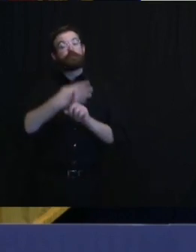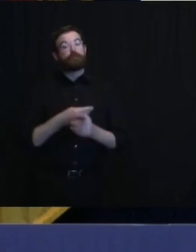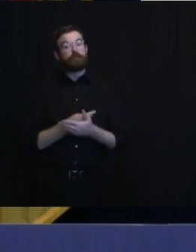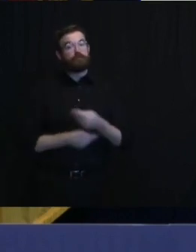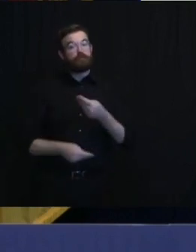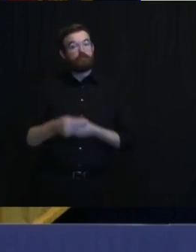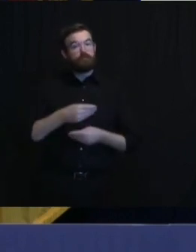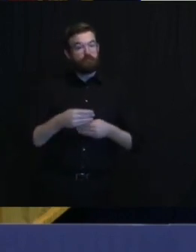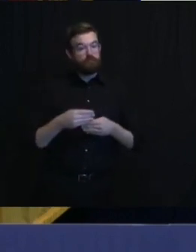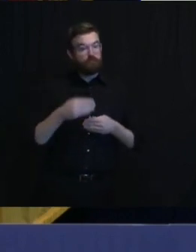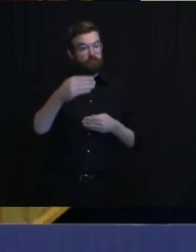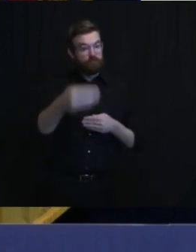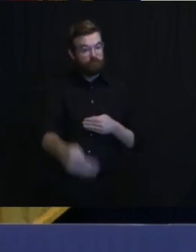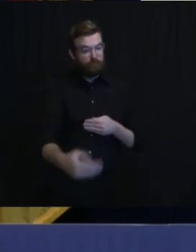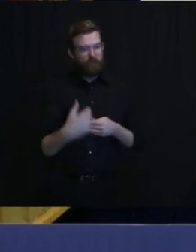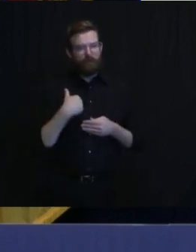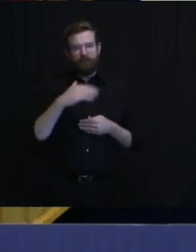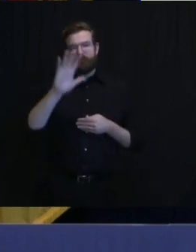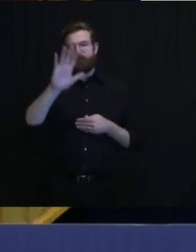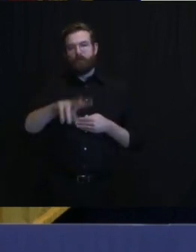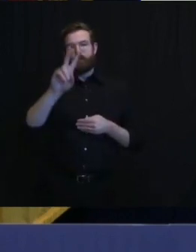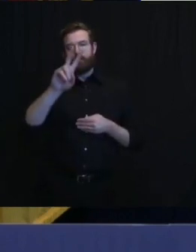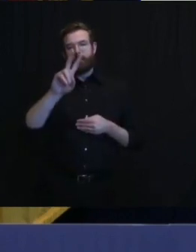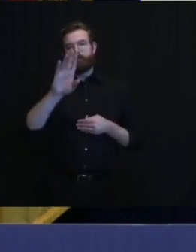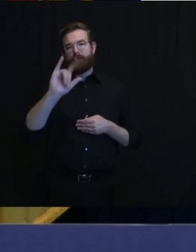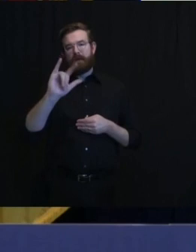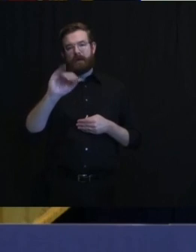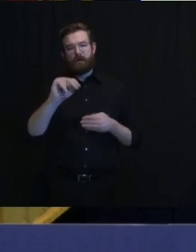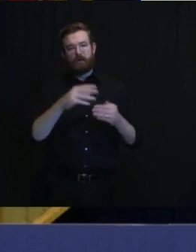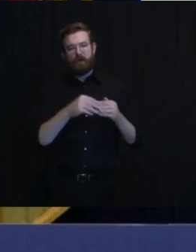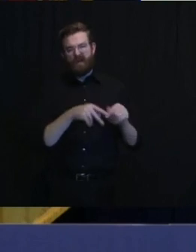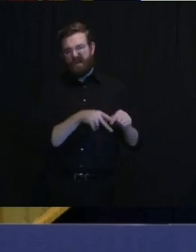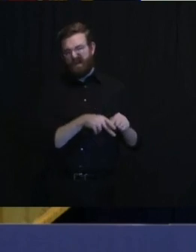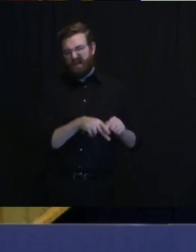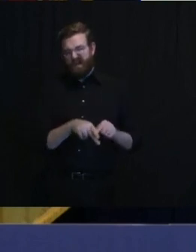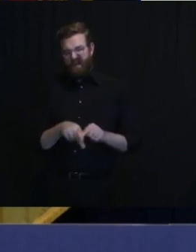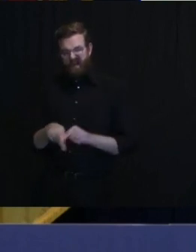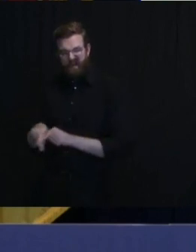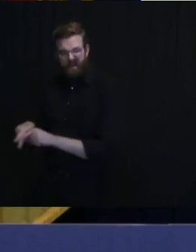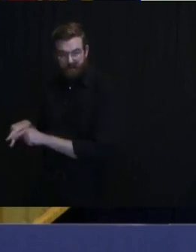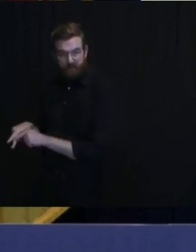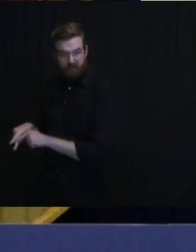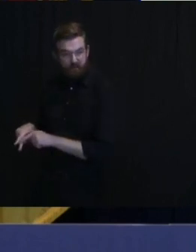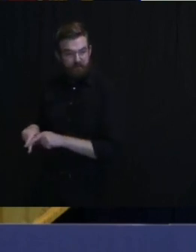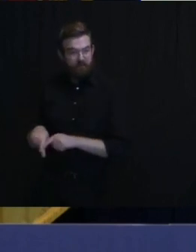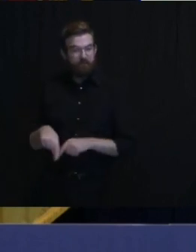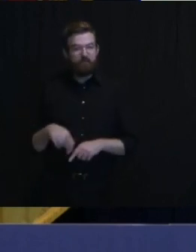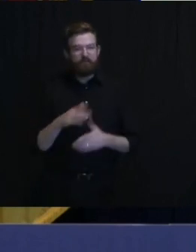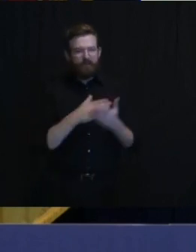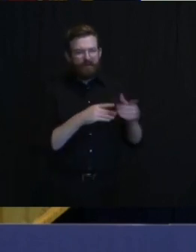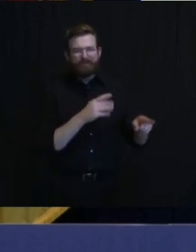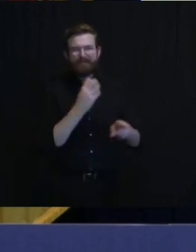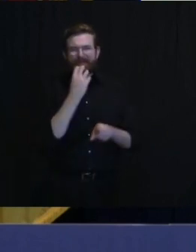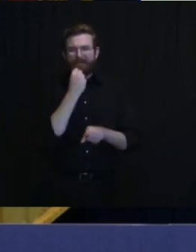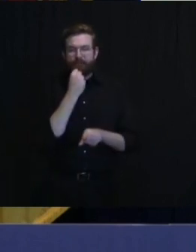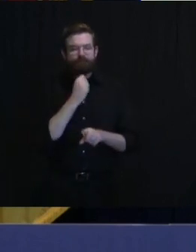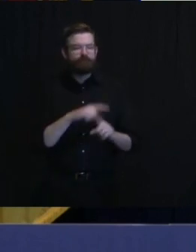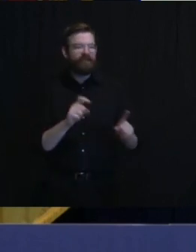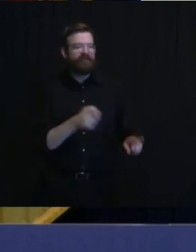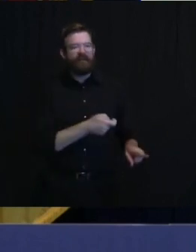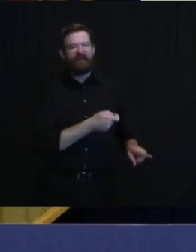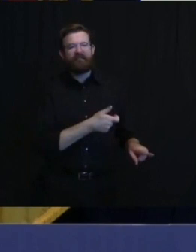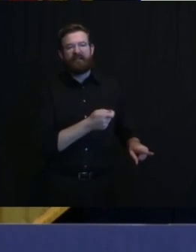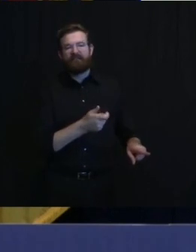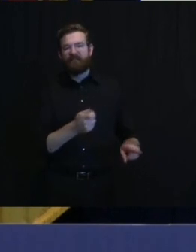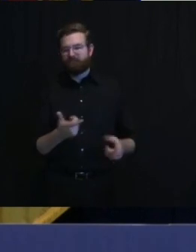personally. That certainly would be on the list for sure. And I'm interested, Tina, I think we're going to put you up to